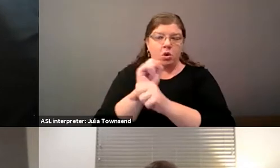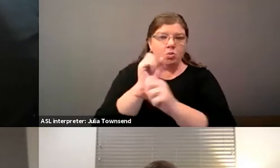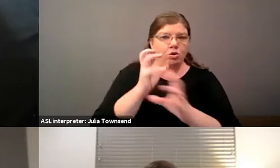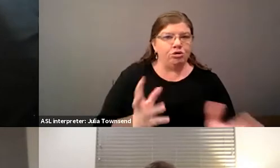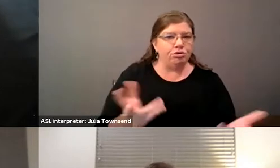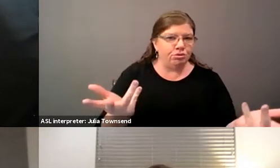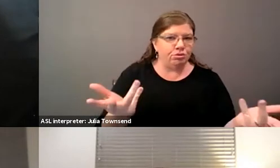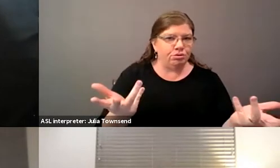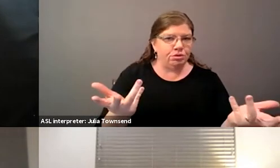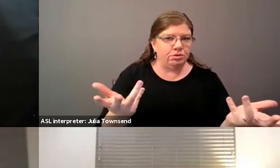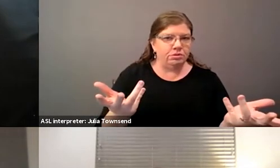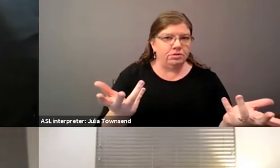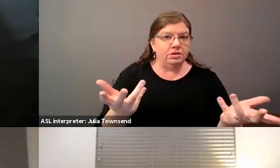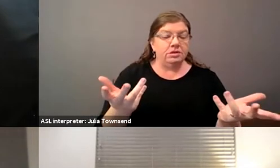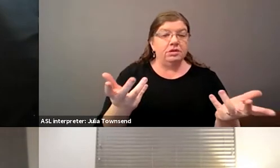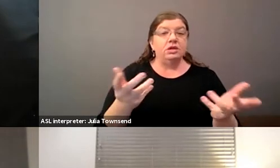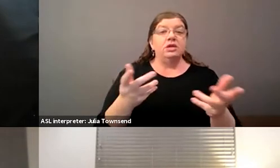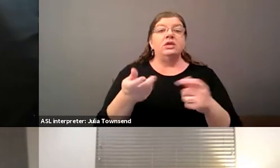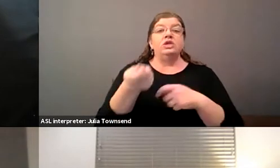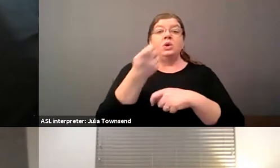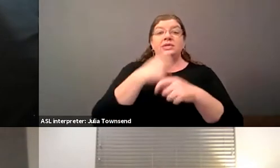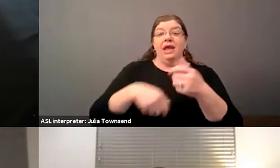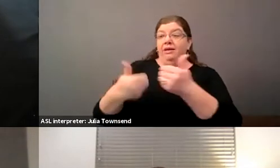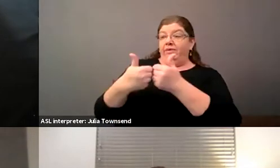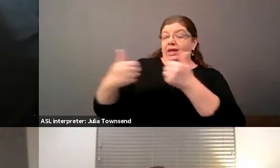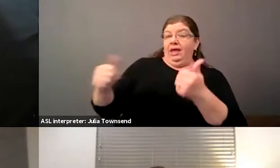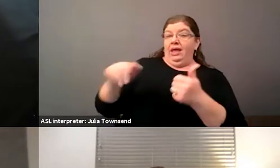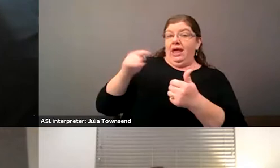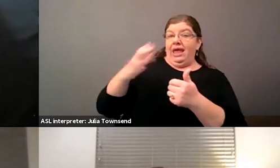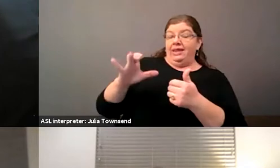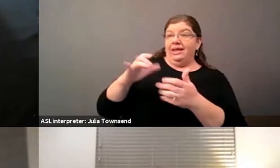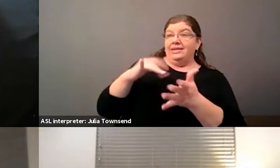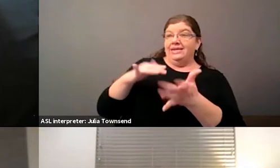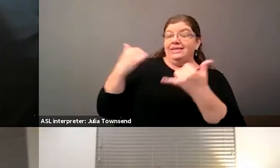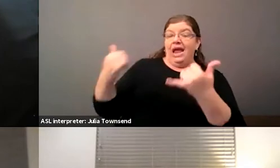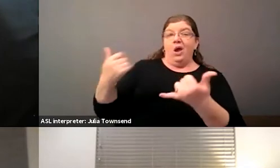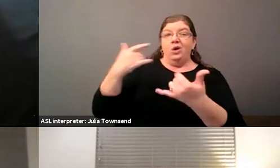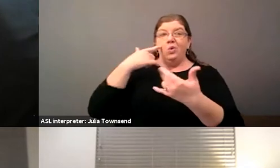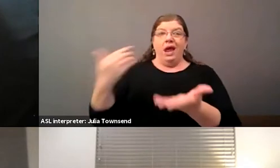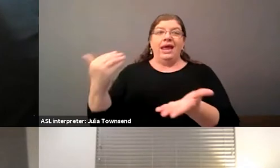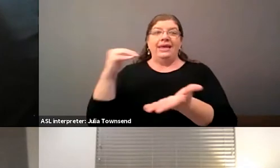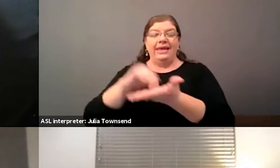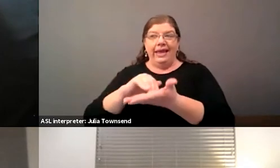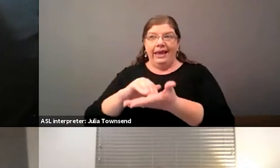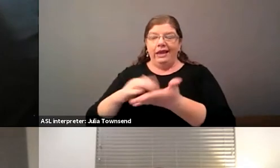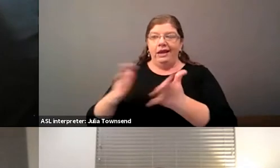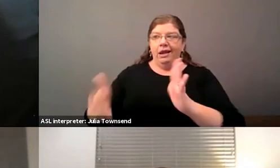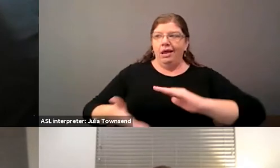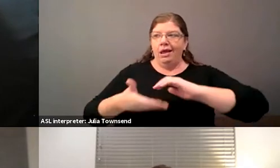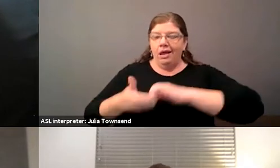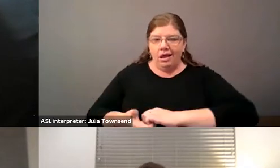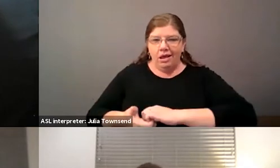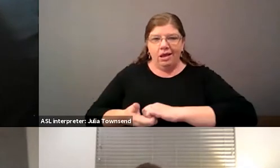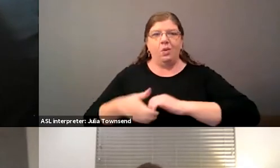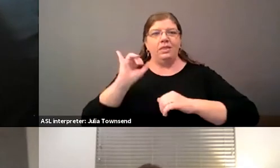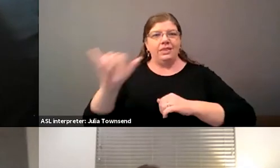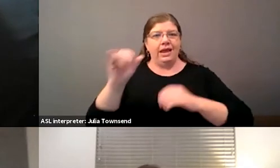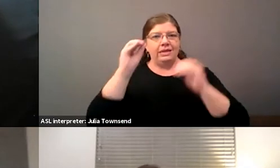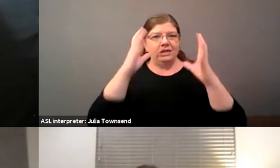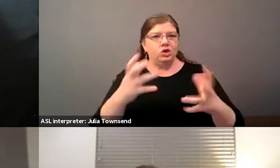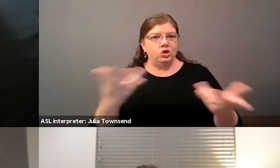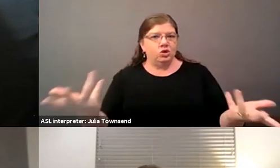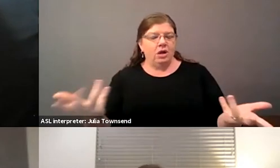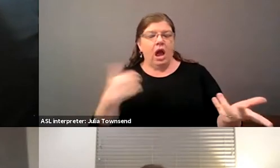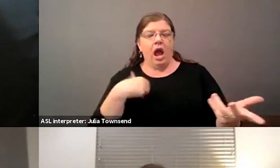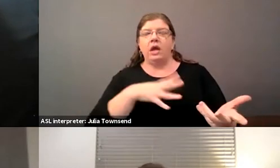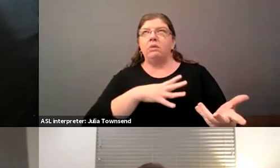instead of severing ties with ethnic studies now you've chosen to get back into bed with haramachis and as a parent i am completely outraged